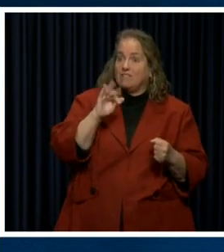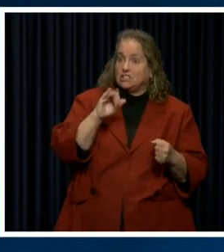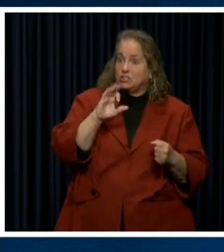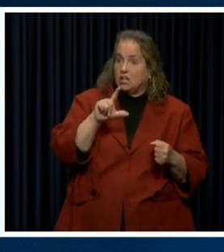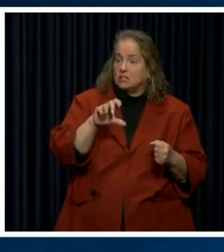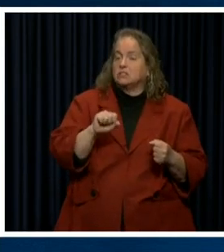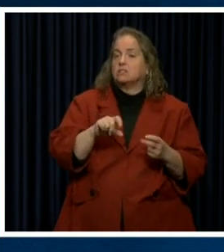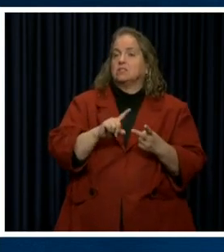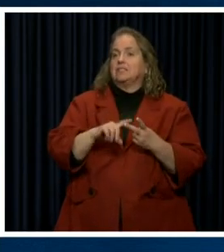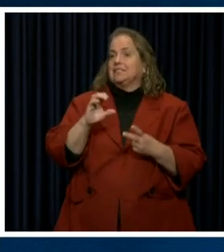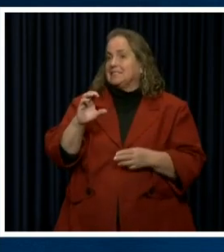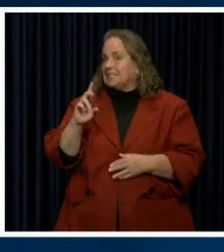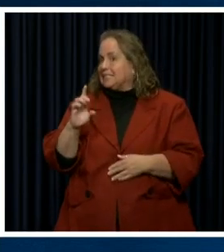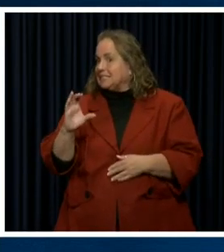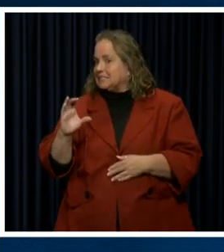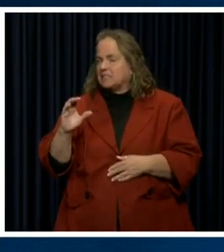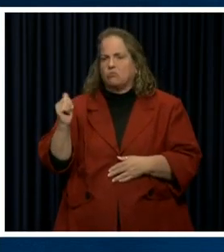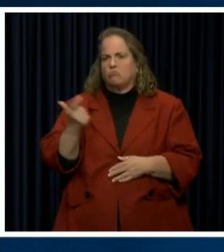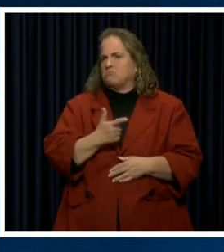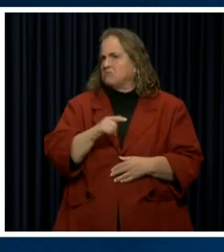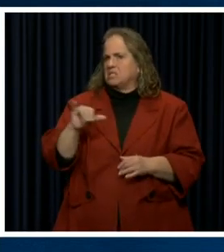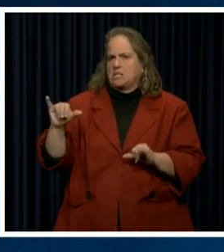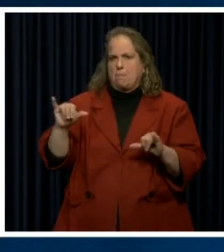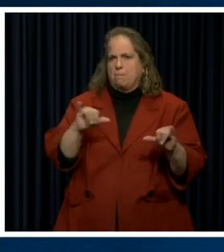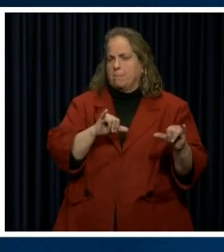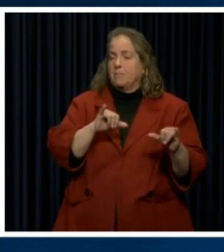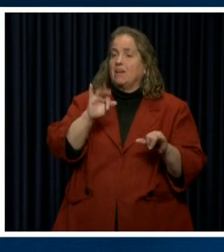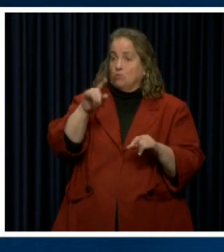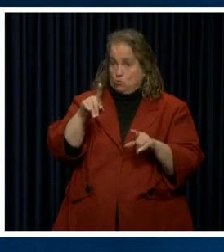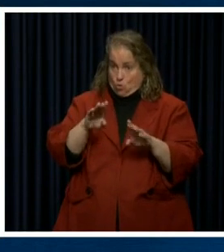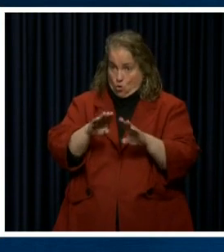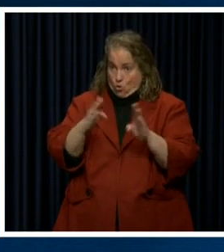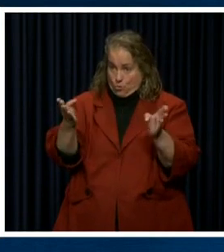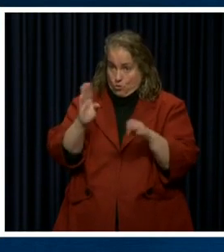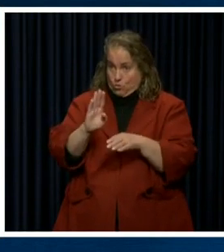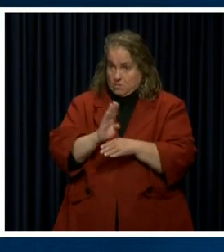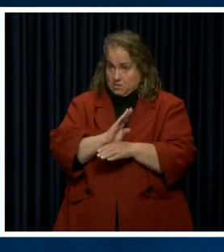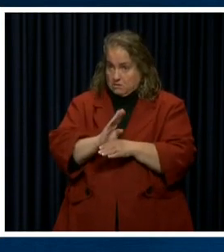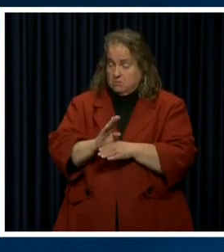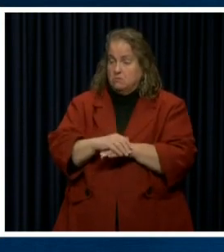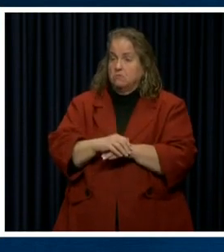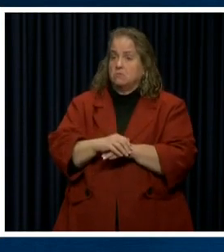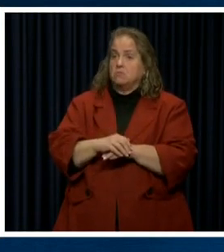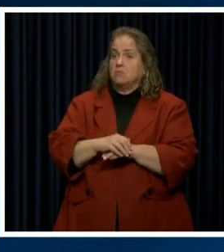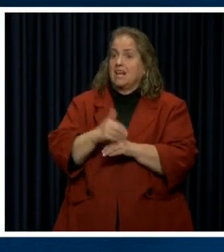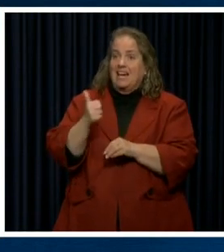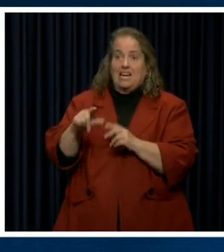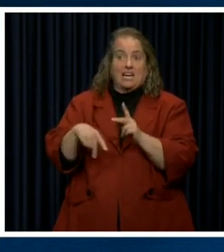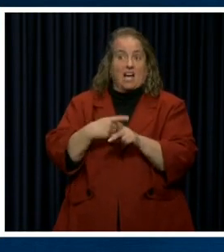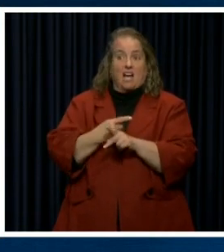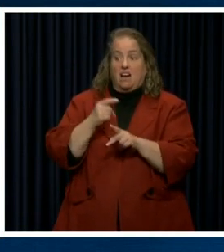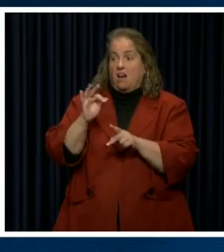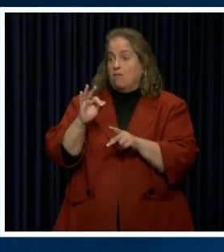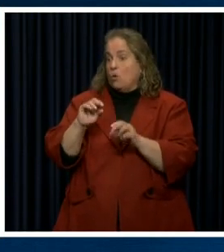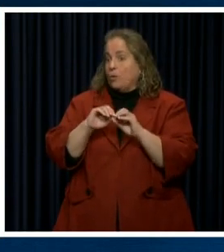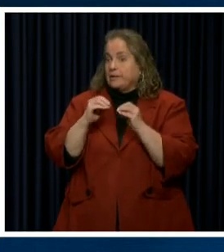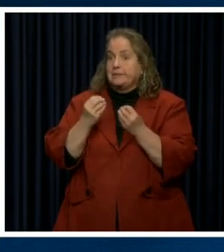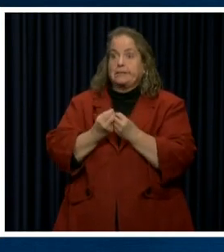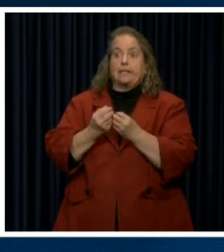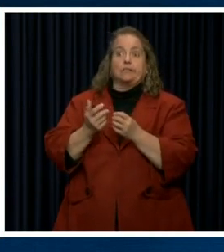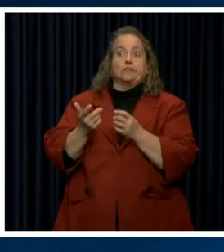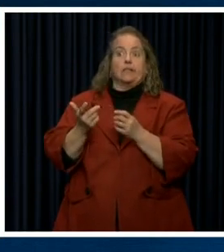the CDC. And remember, if you're opening any type of facility,